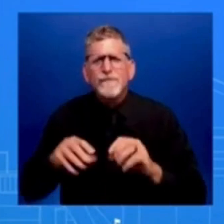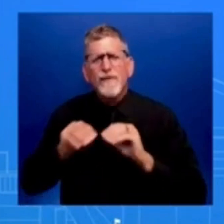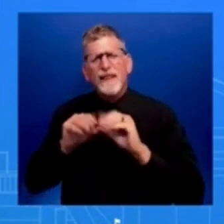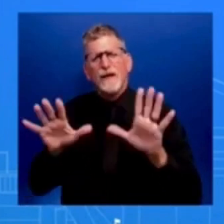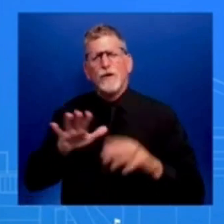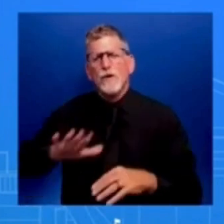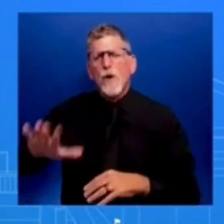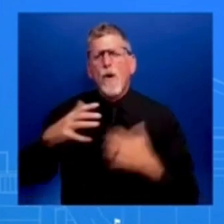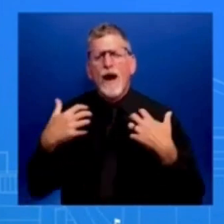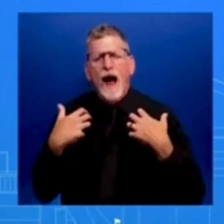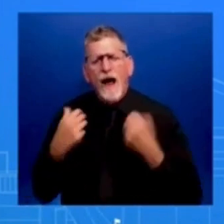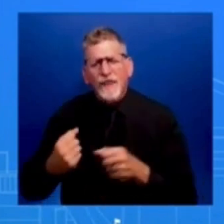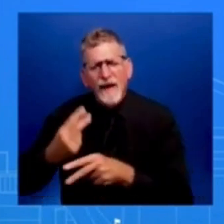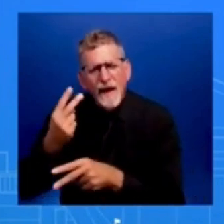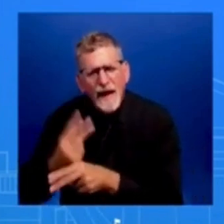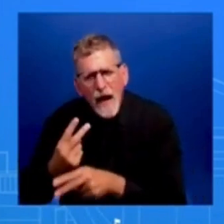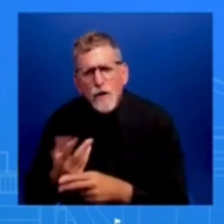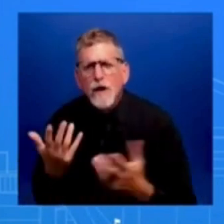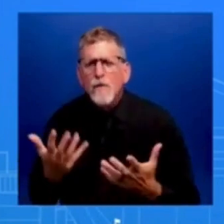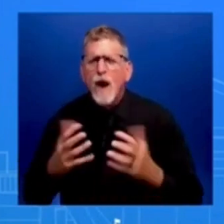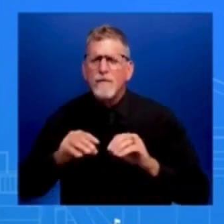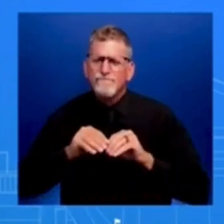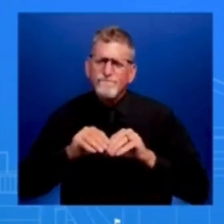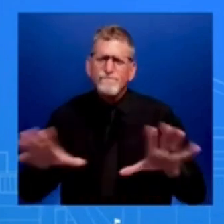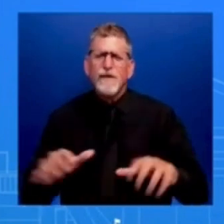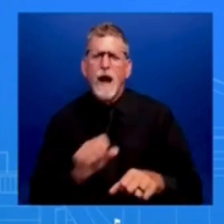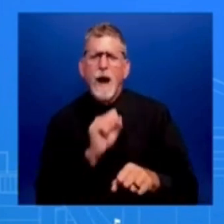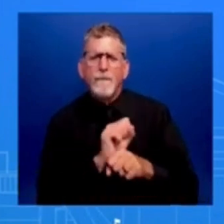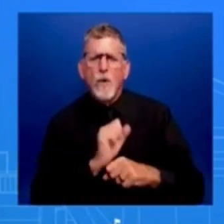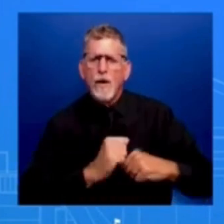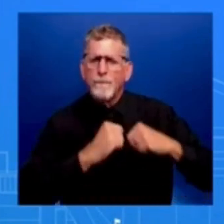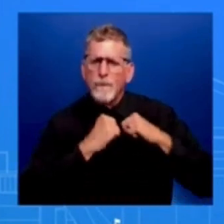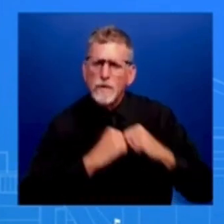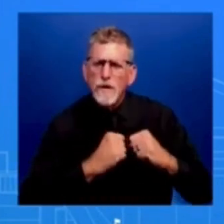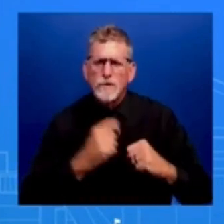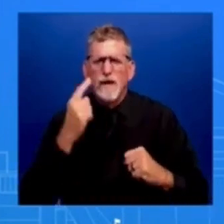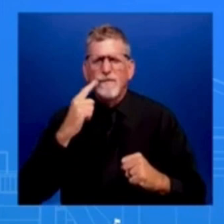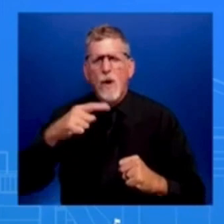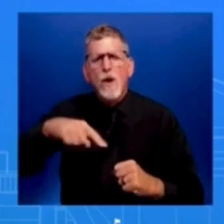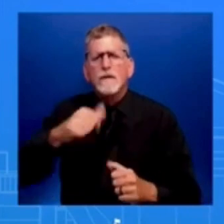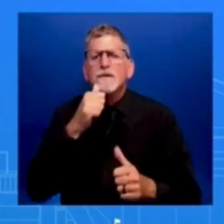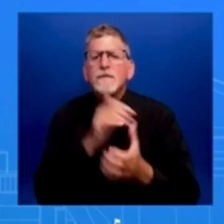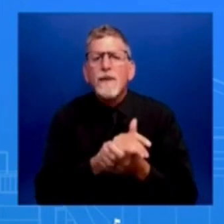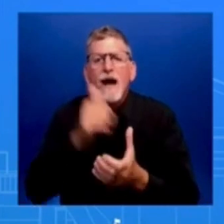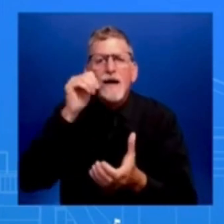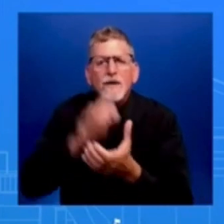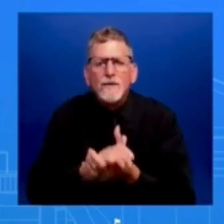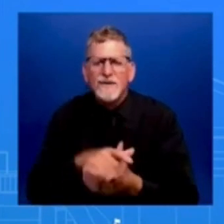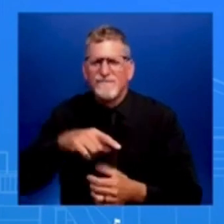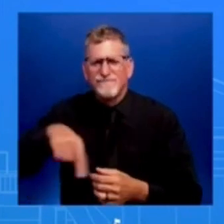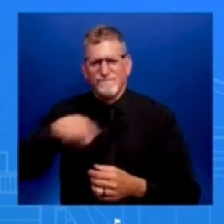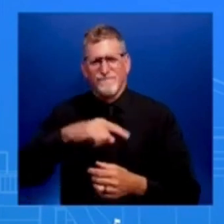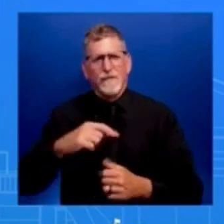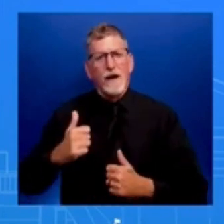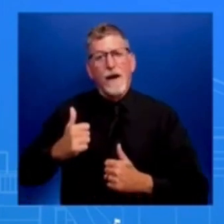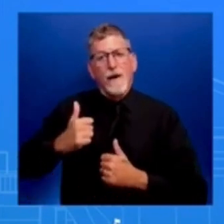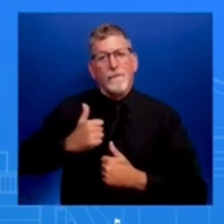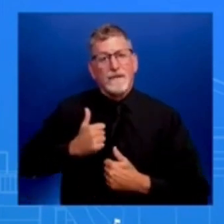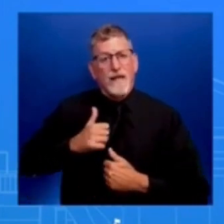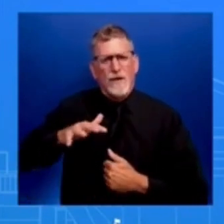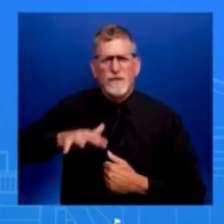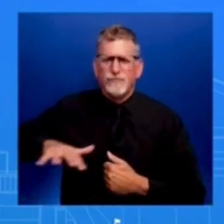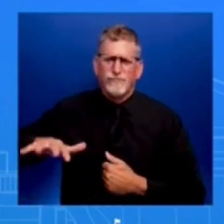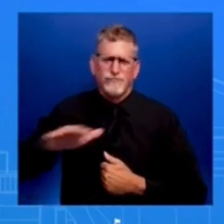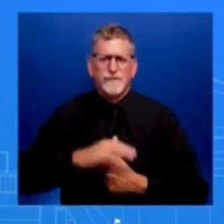and expand employment protections for military spouses. Now, as you all know, the president also announced this week a landmark rule